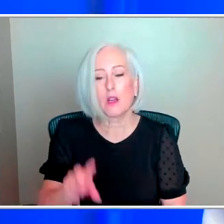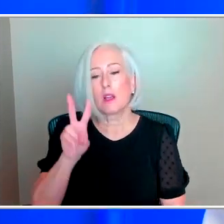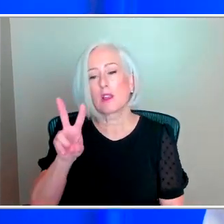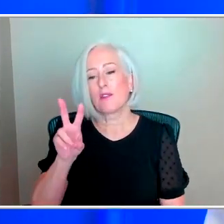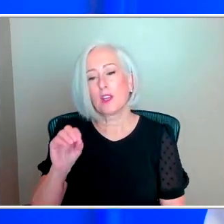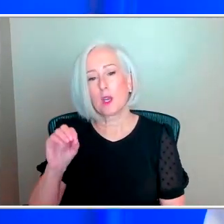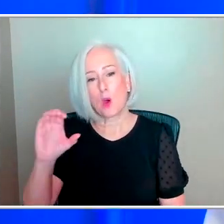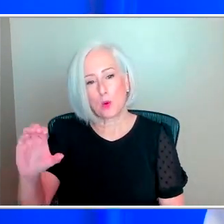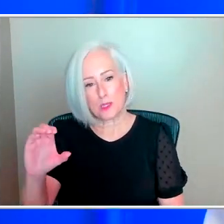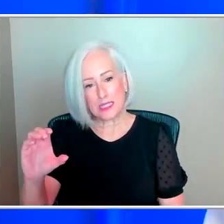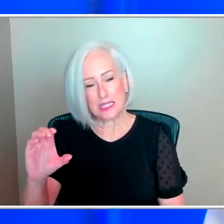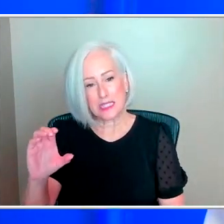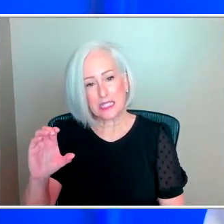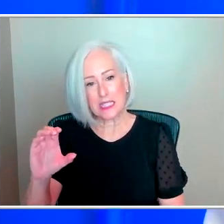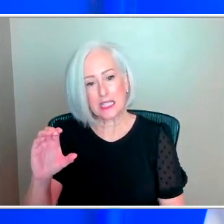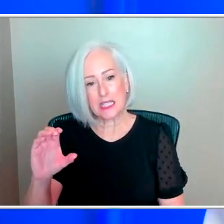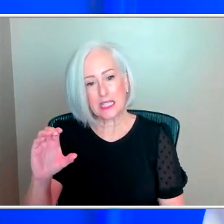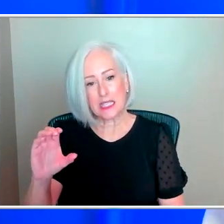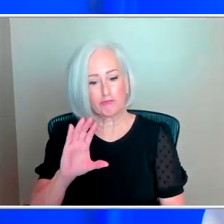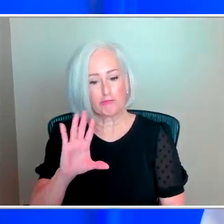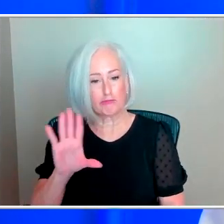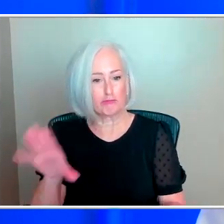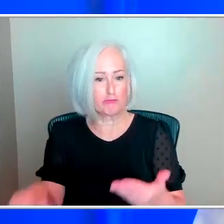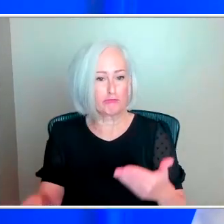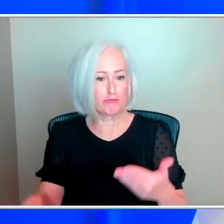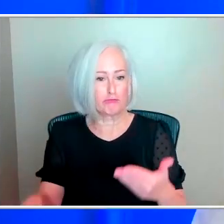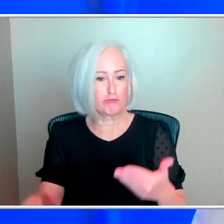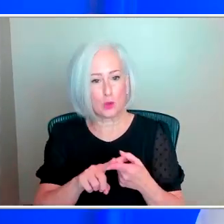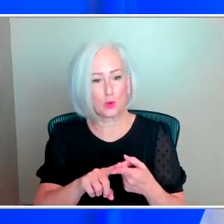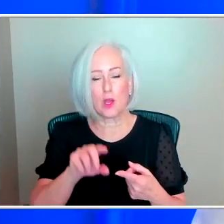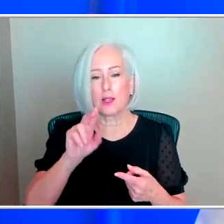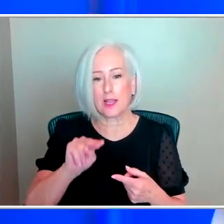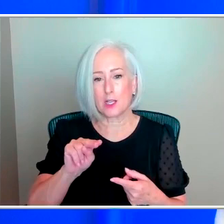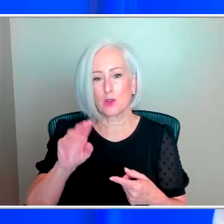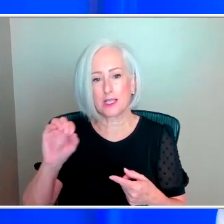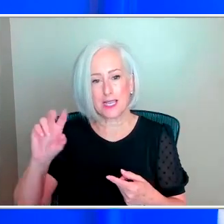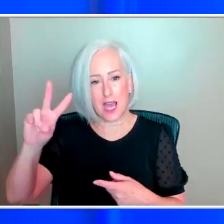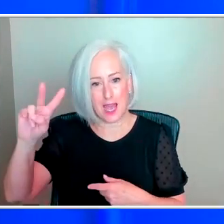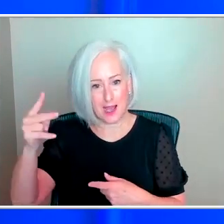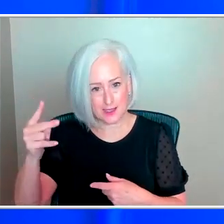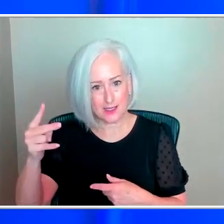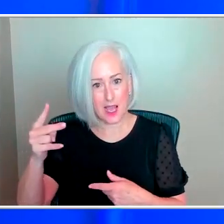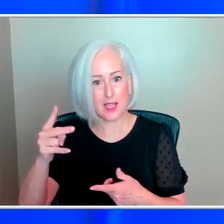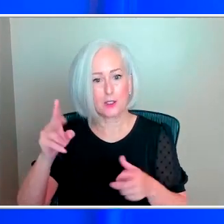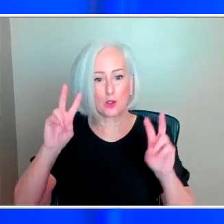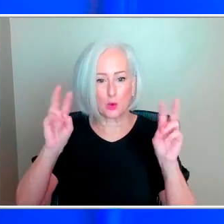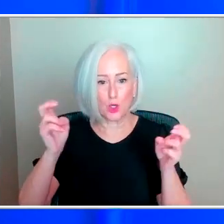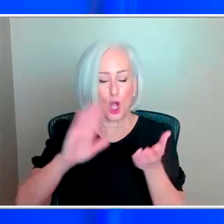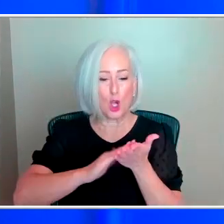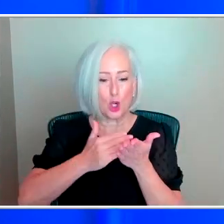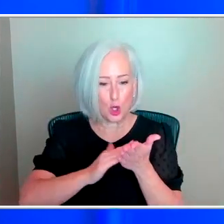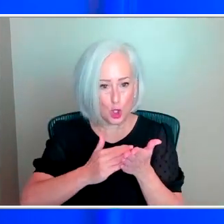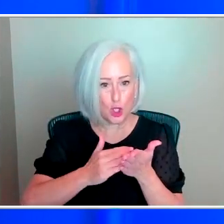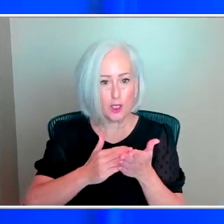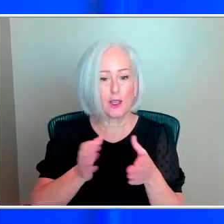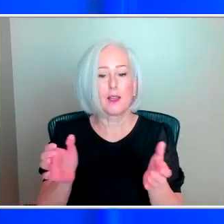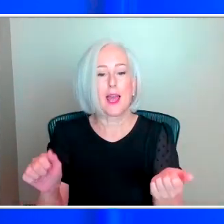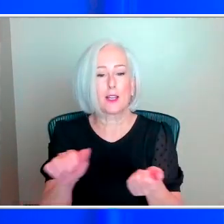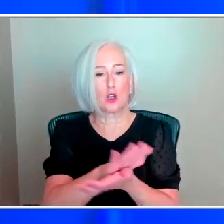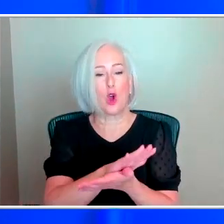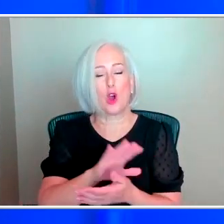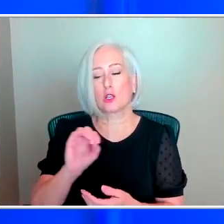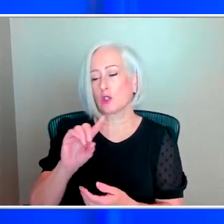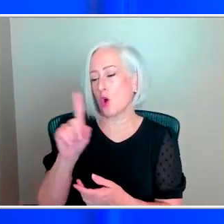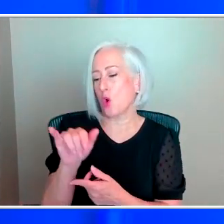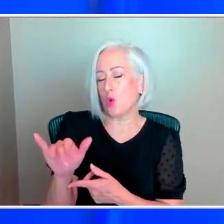the nitrogen dioxide to end up cooking to cause the ozone. There's not much you can